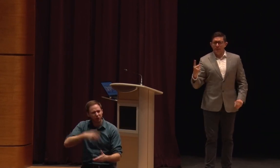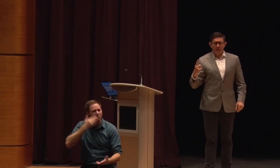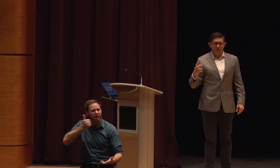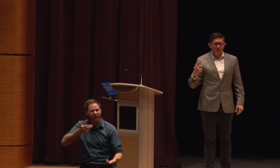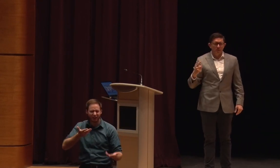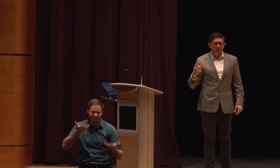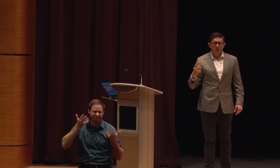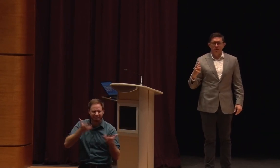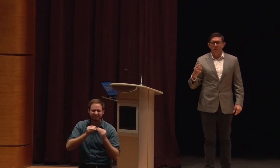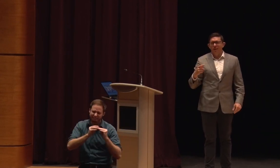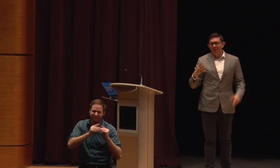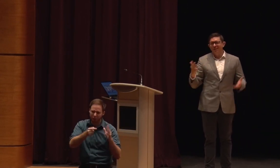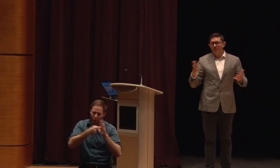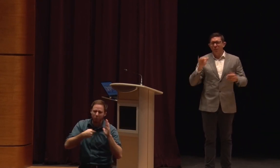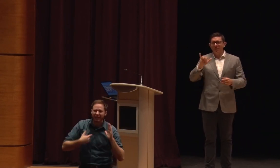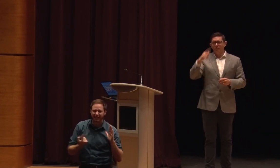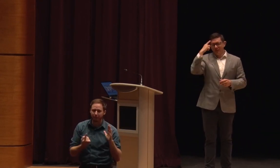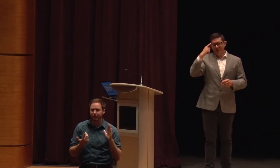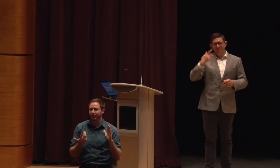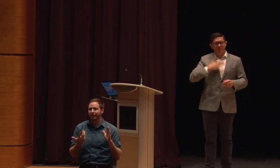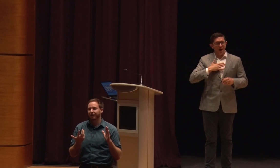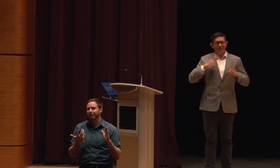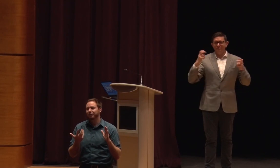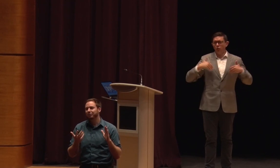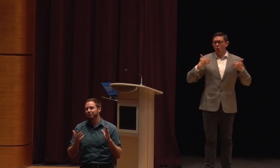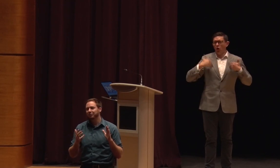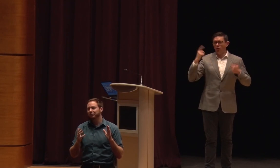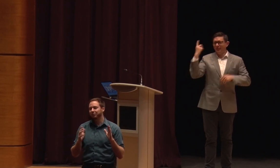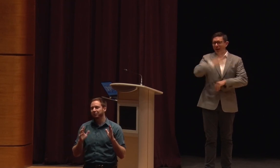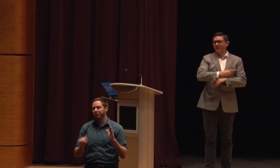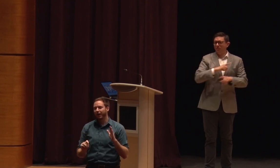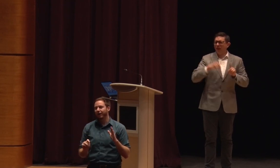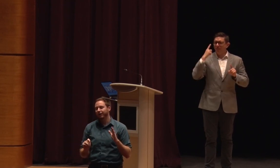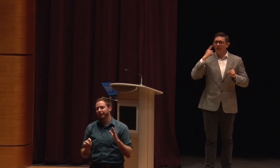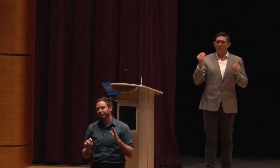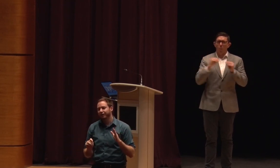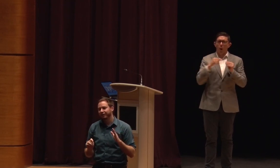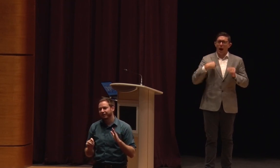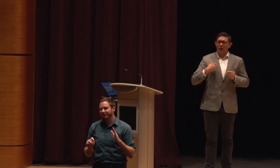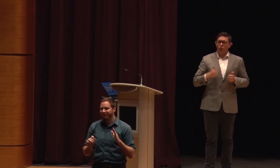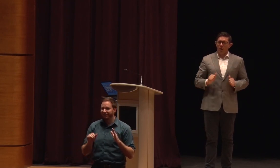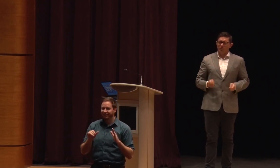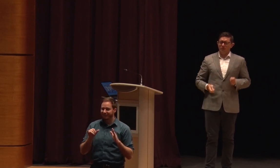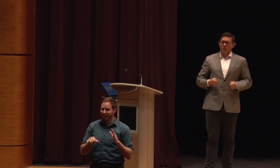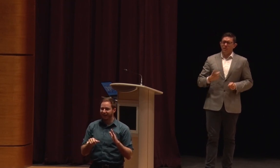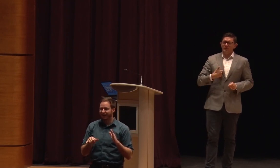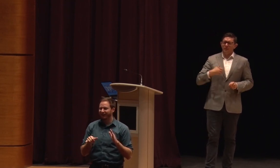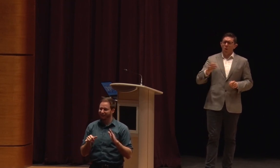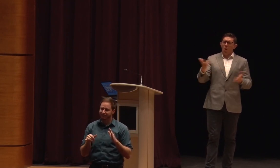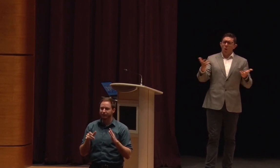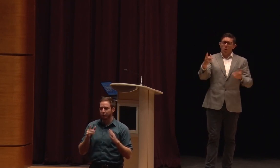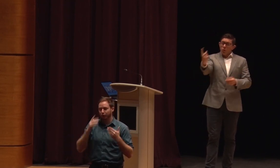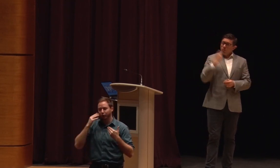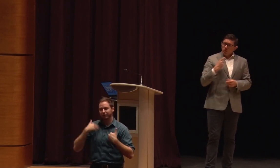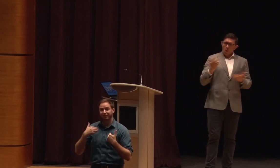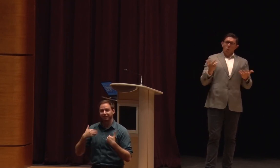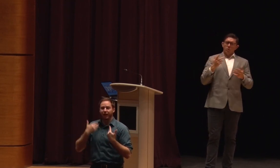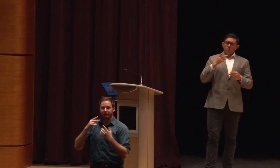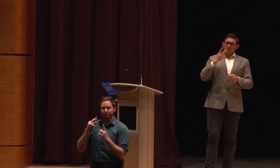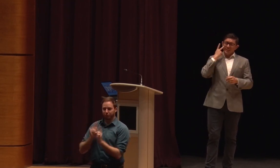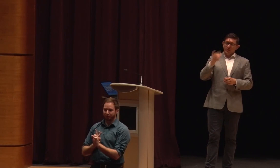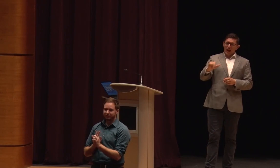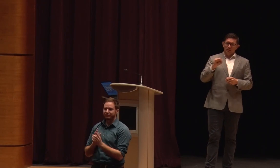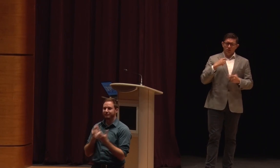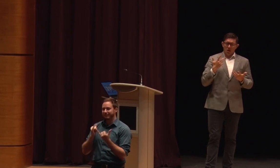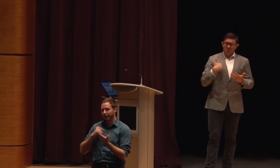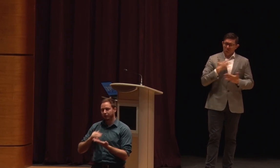better. You owe me something. And that was, you know, kind of a young perspective,